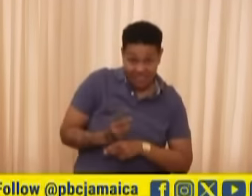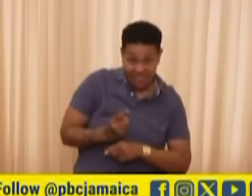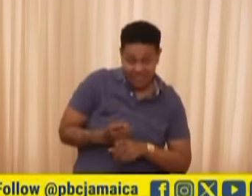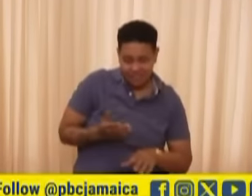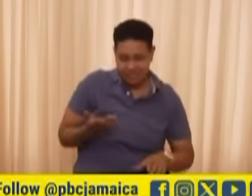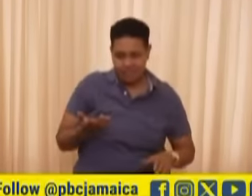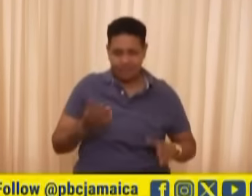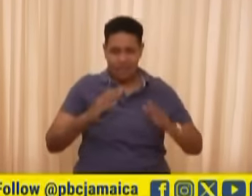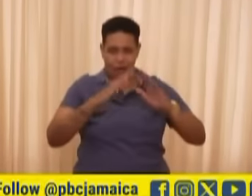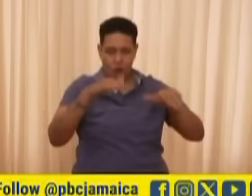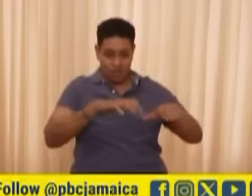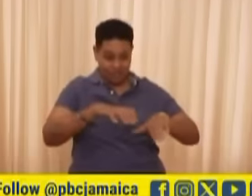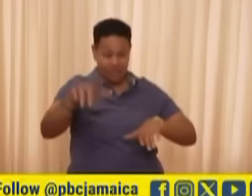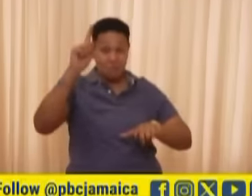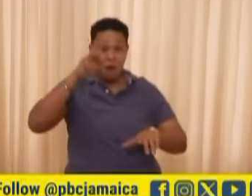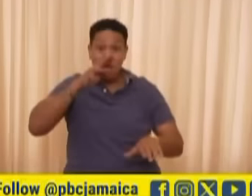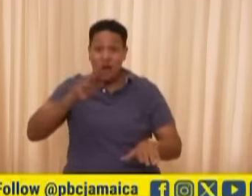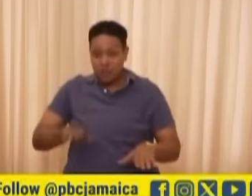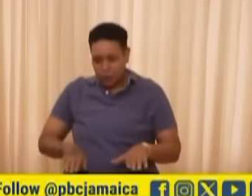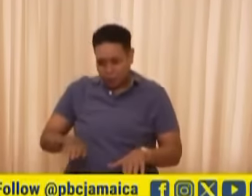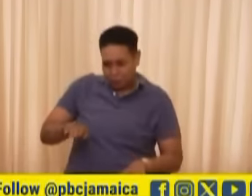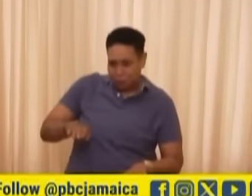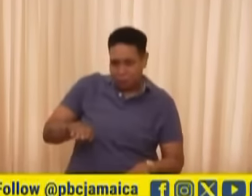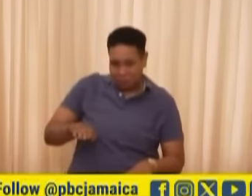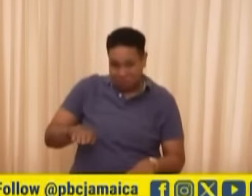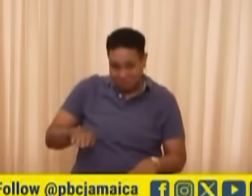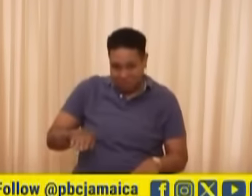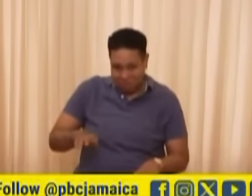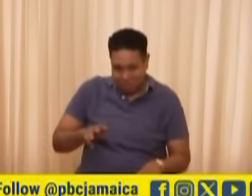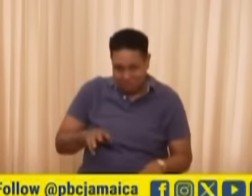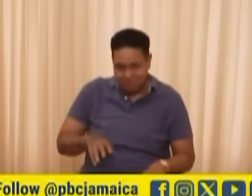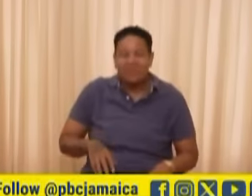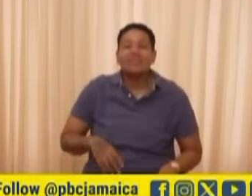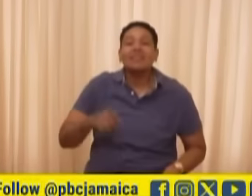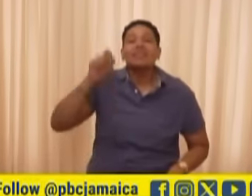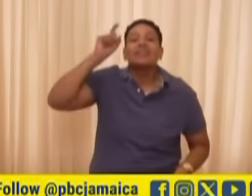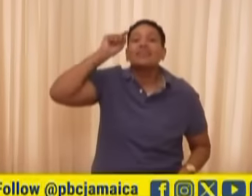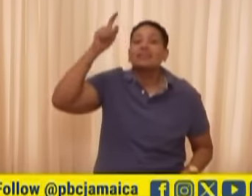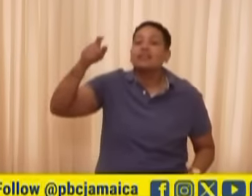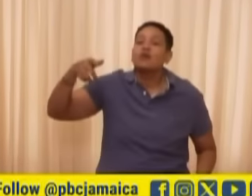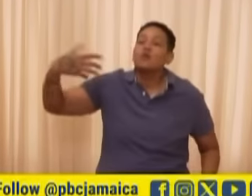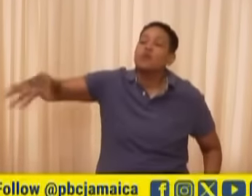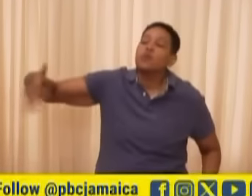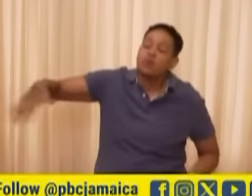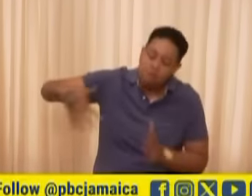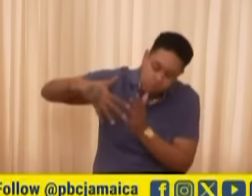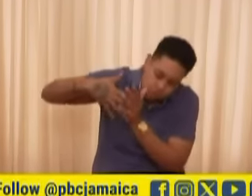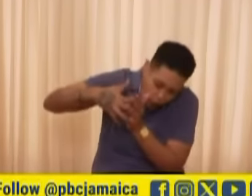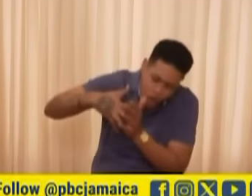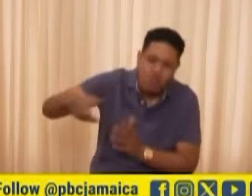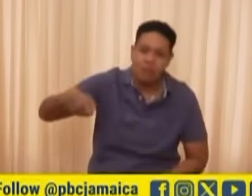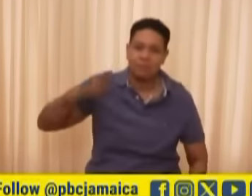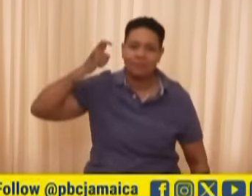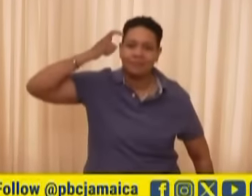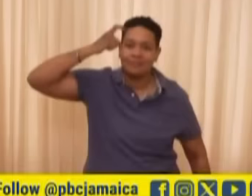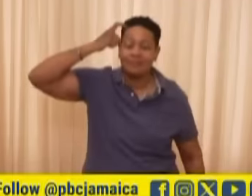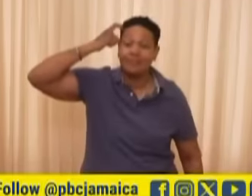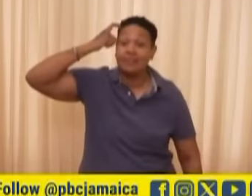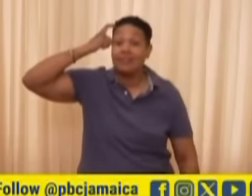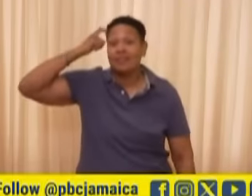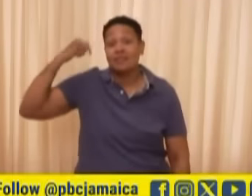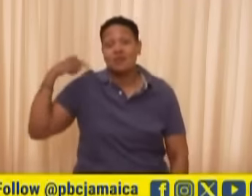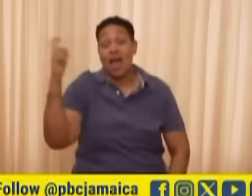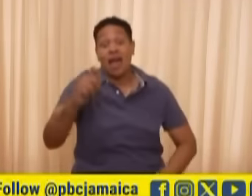Just the nature of that peninsula would leave it vulnerable. And we ask